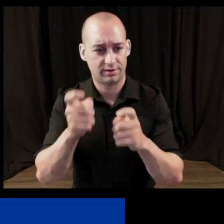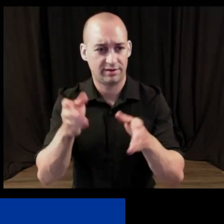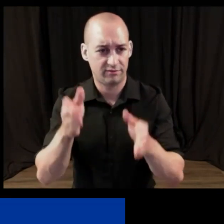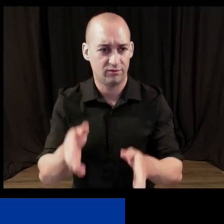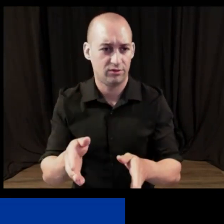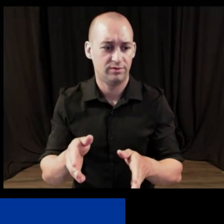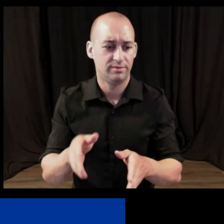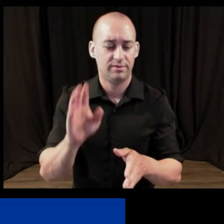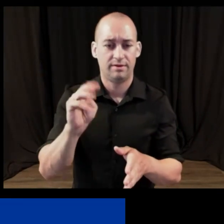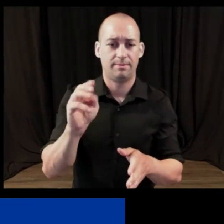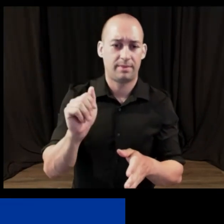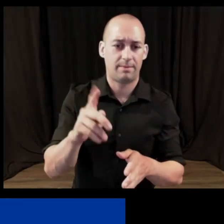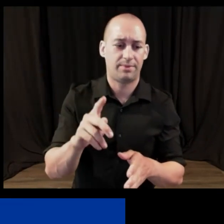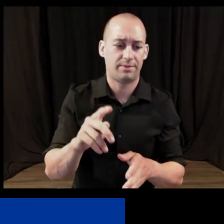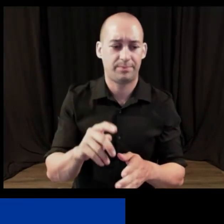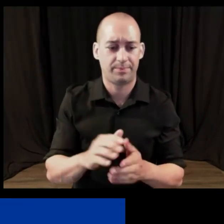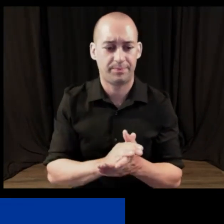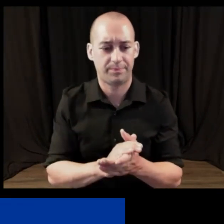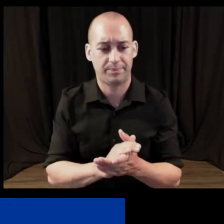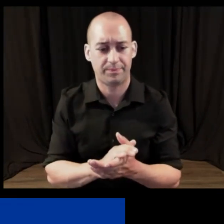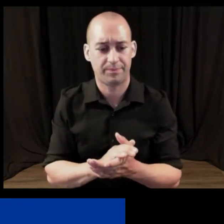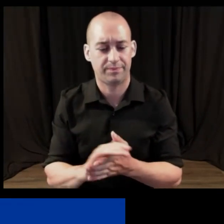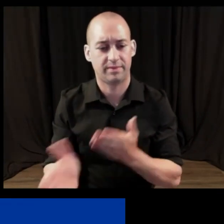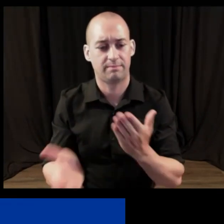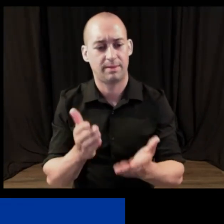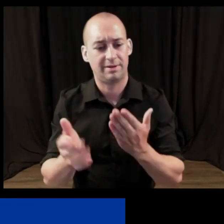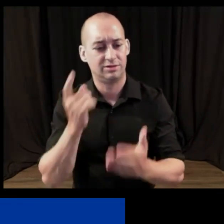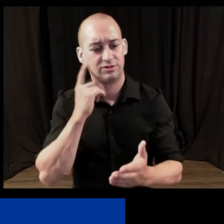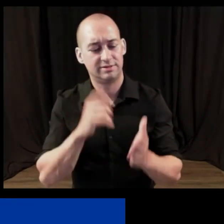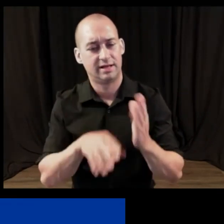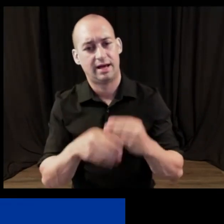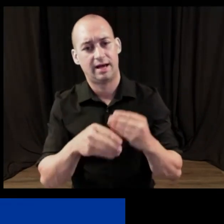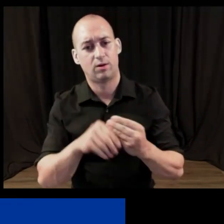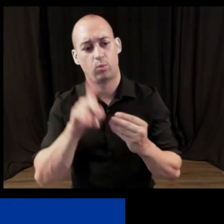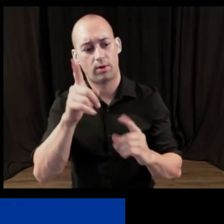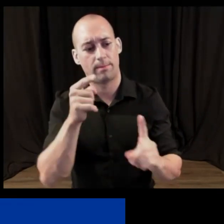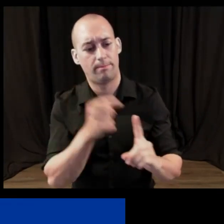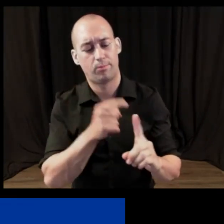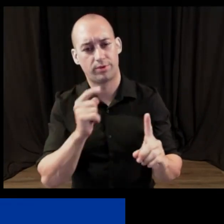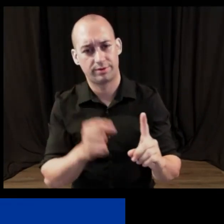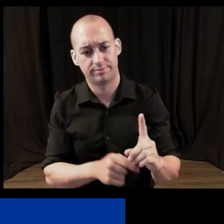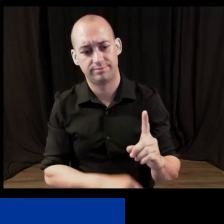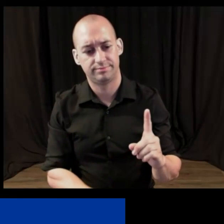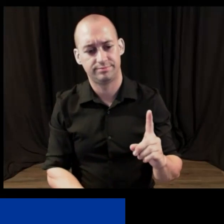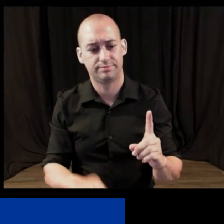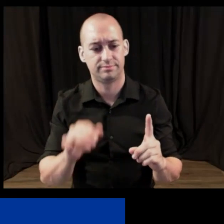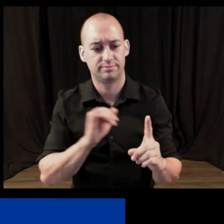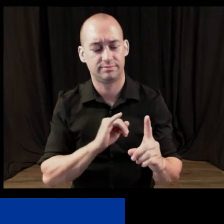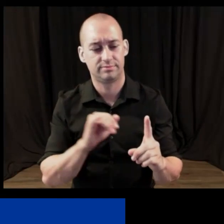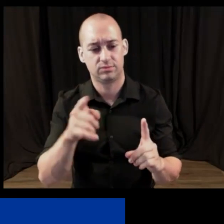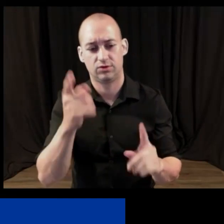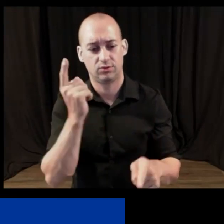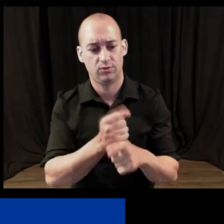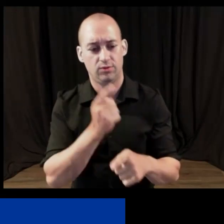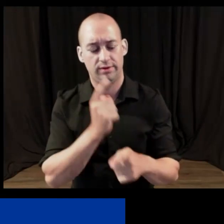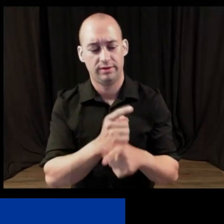released soon. So and maybe I'll just add one point to that, Sarah. Yes, please do. Because you're absolutely right.